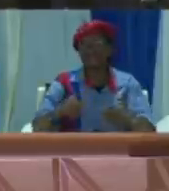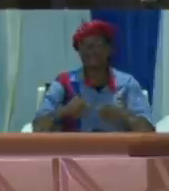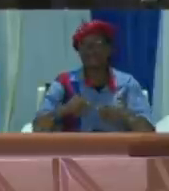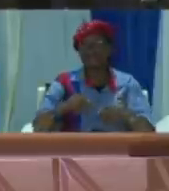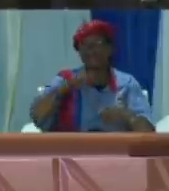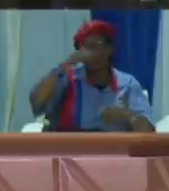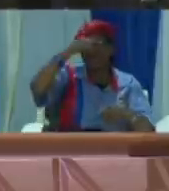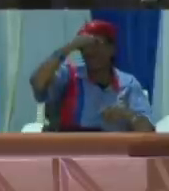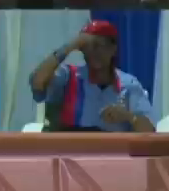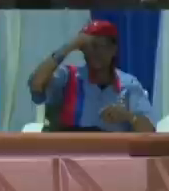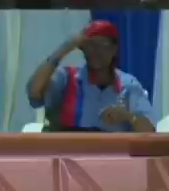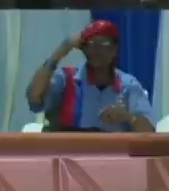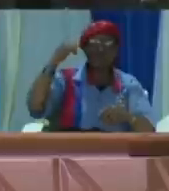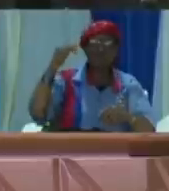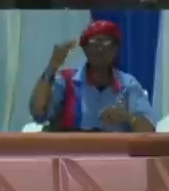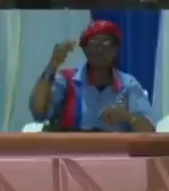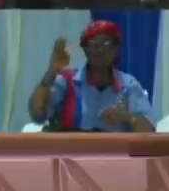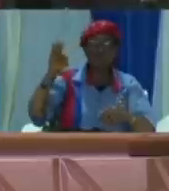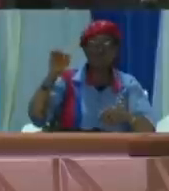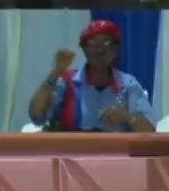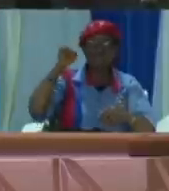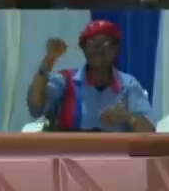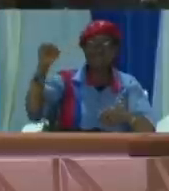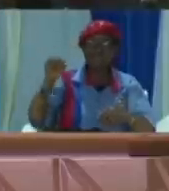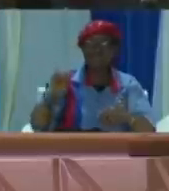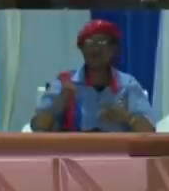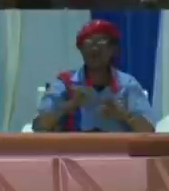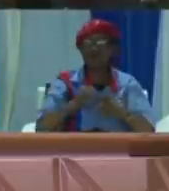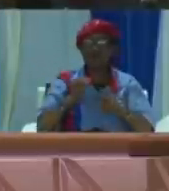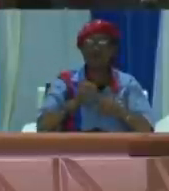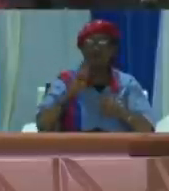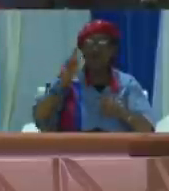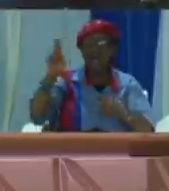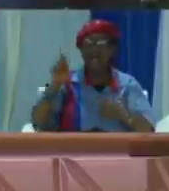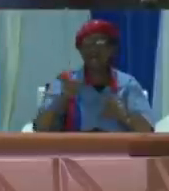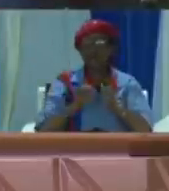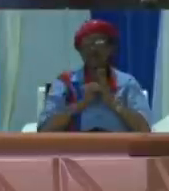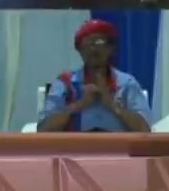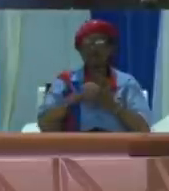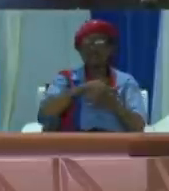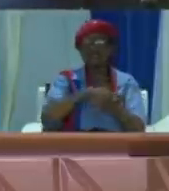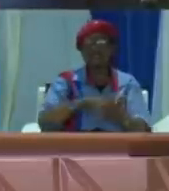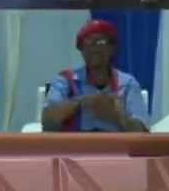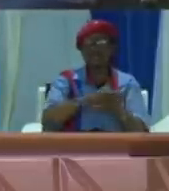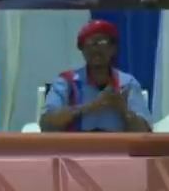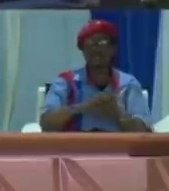of his own or her own weakness.